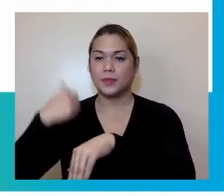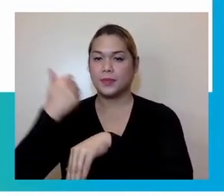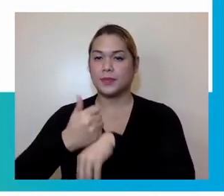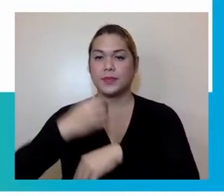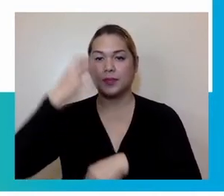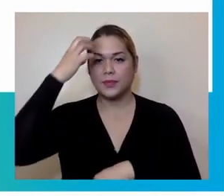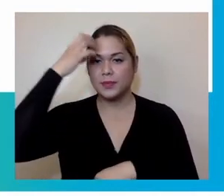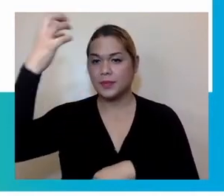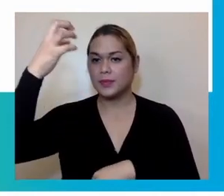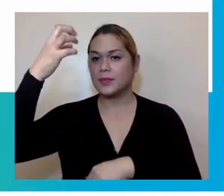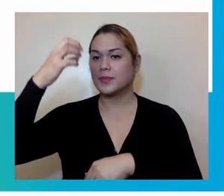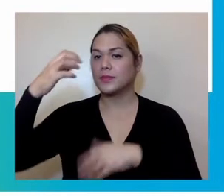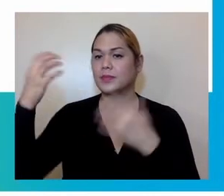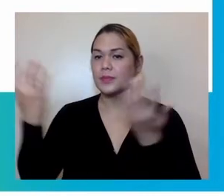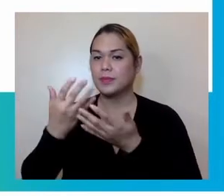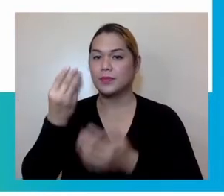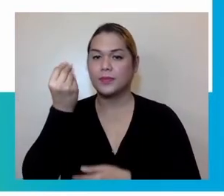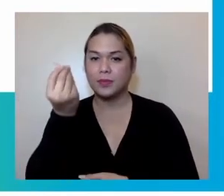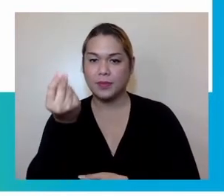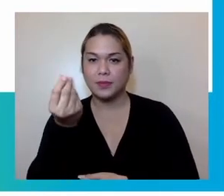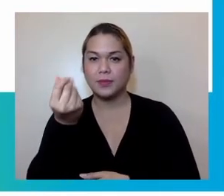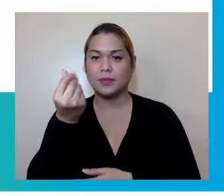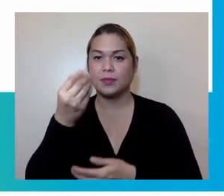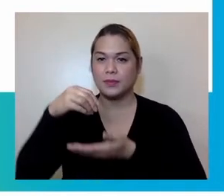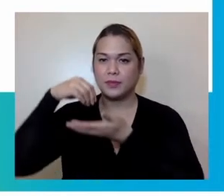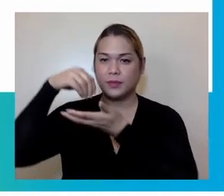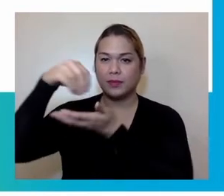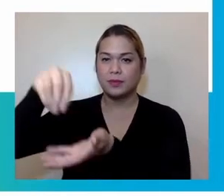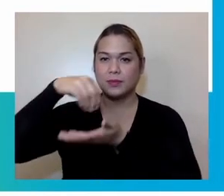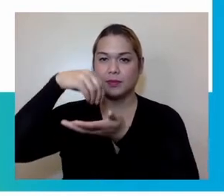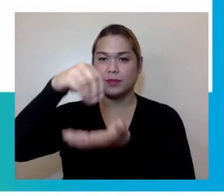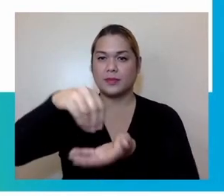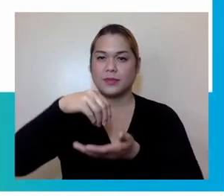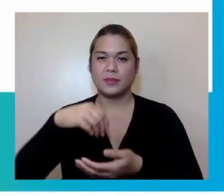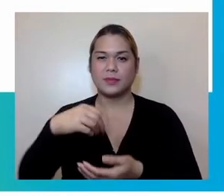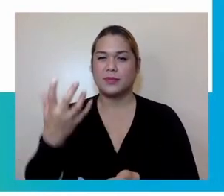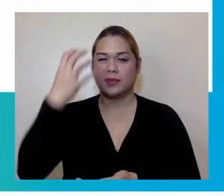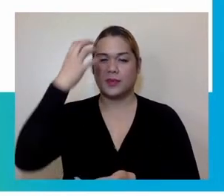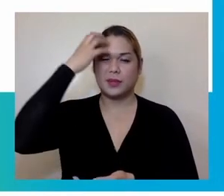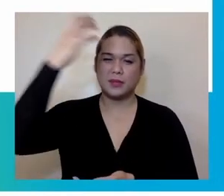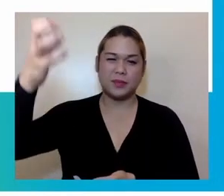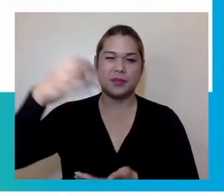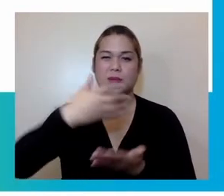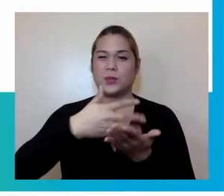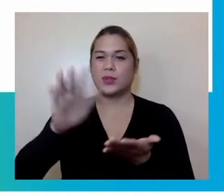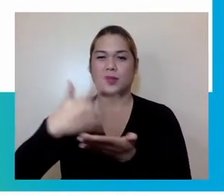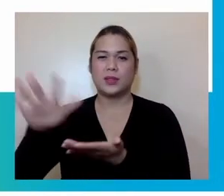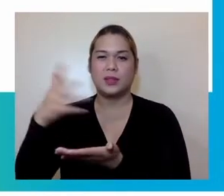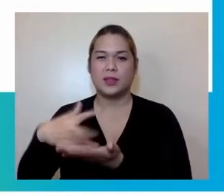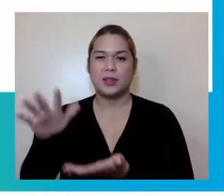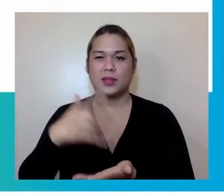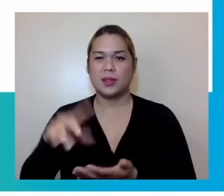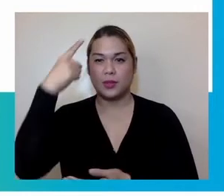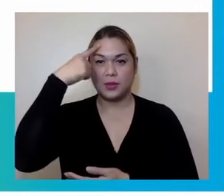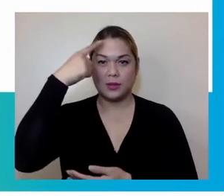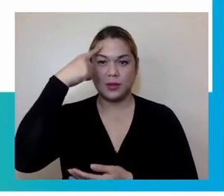ADB by our governments. The Mongolia project is just one, and the Kubsbul Lake National